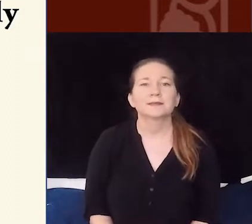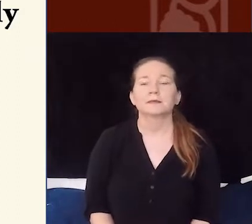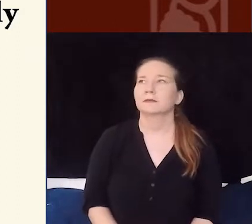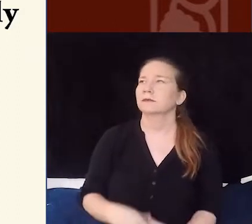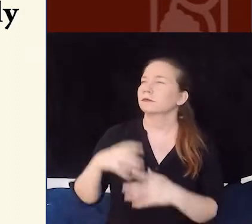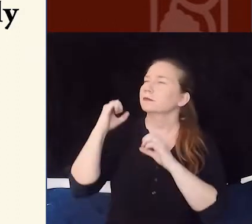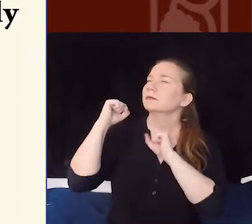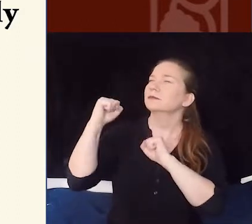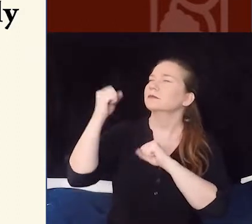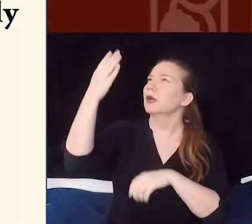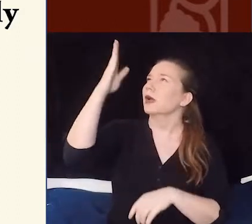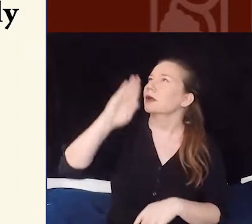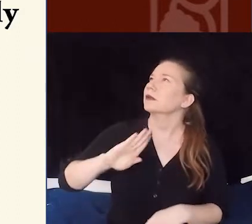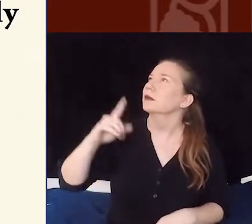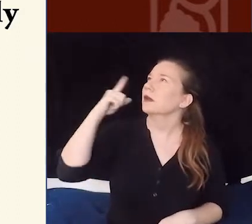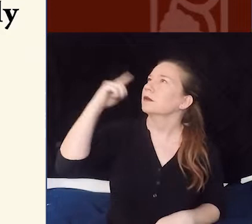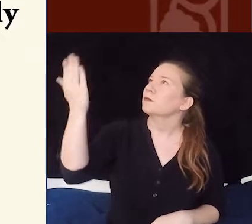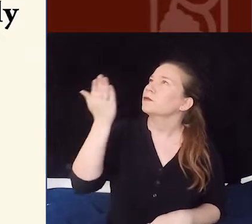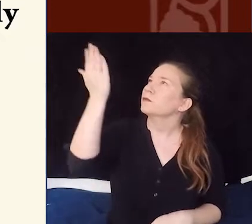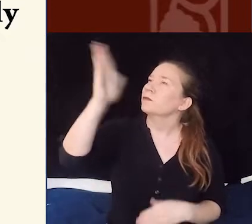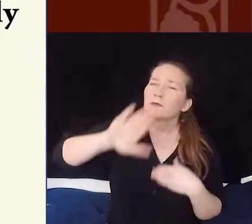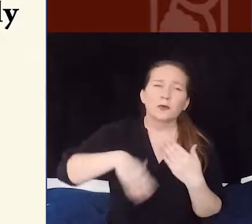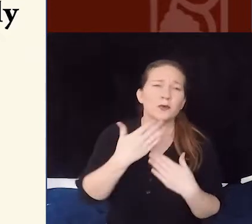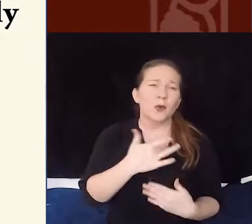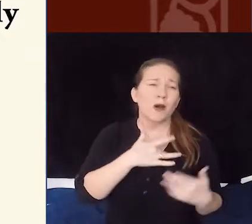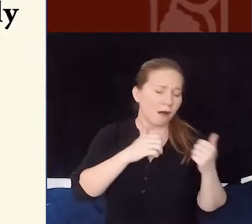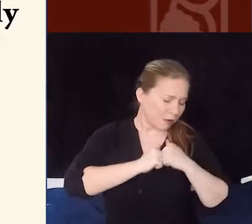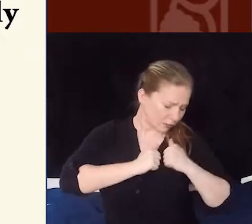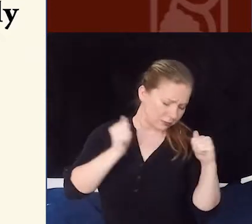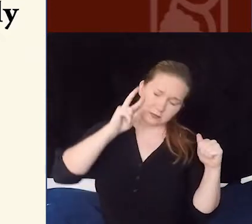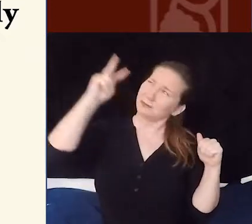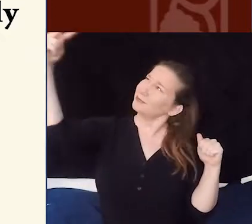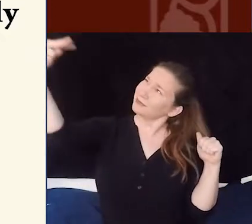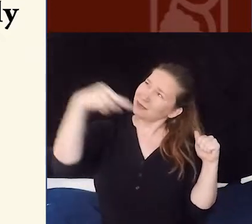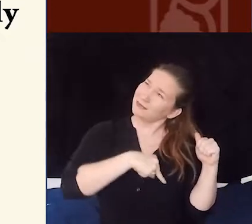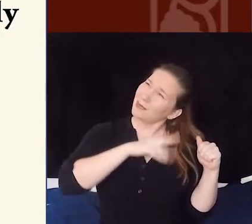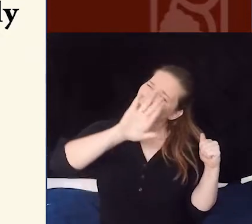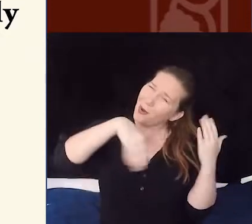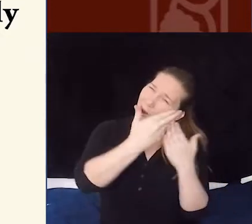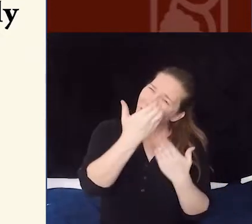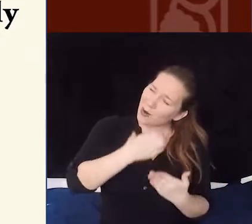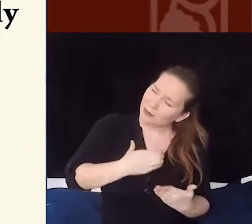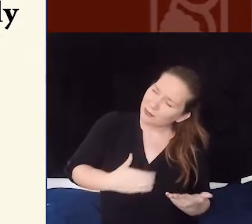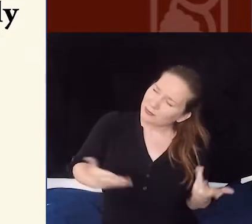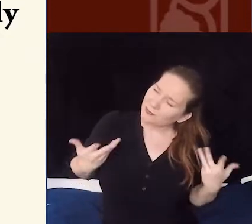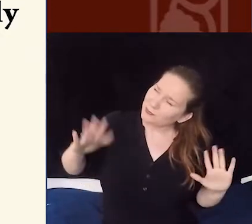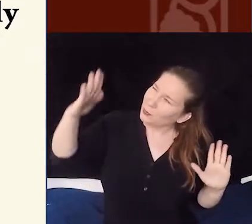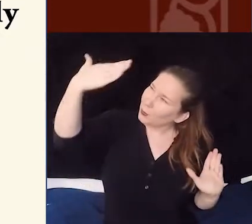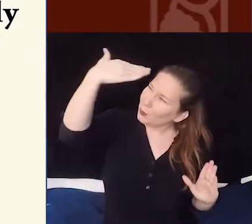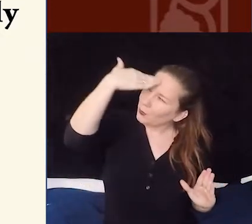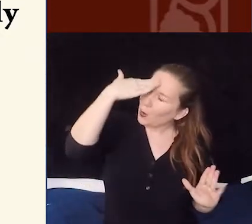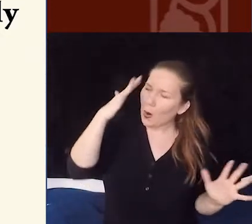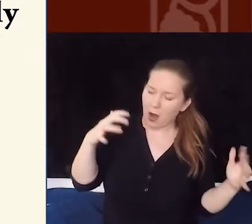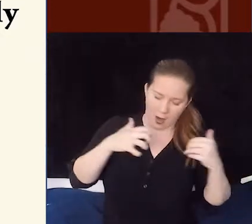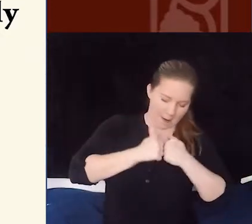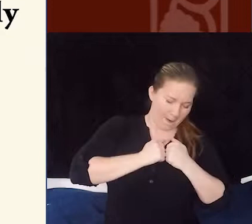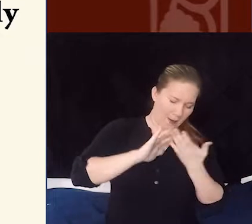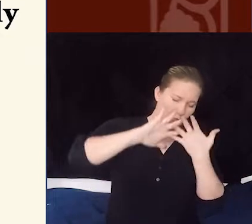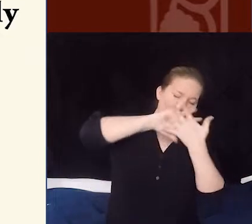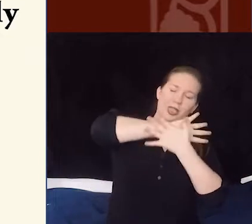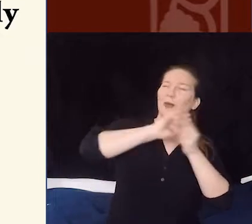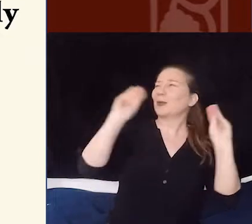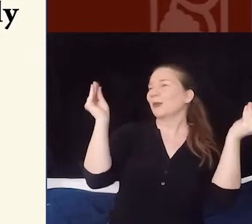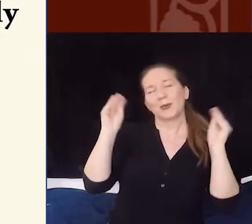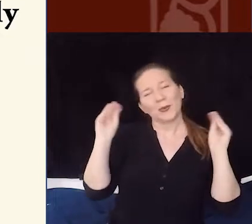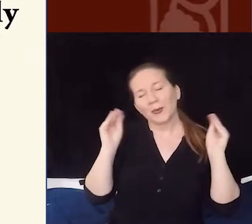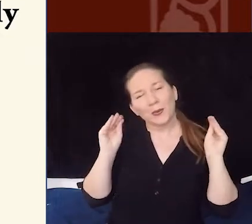Almighty God, to you all hearts are open, all desires known, and from you no secrets are hid. Cleanse the thoughts of